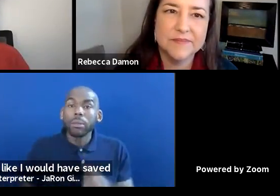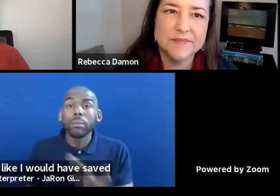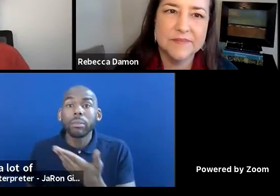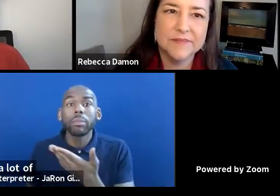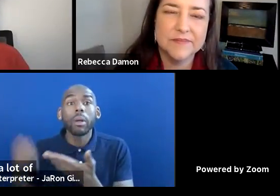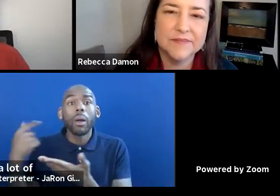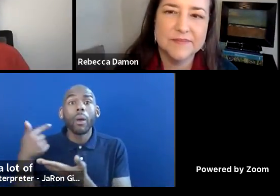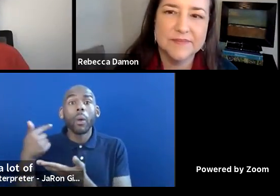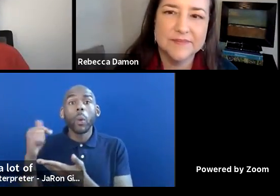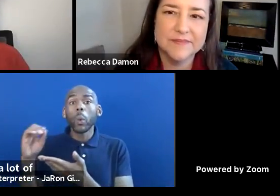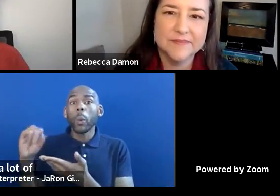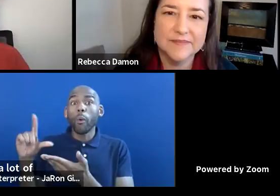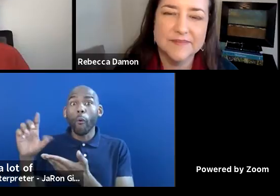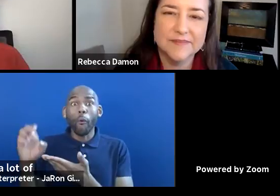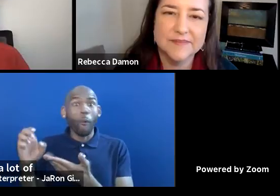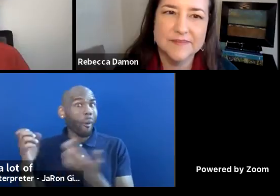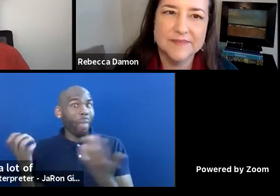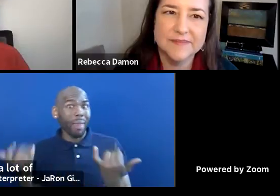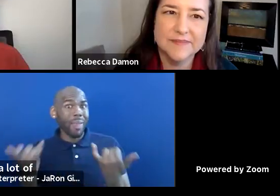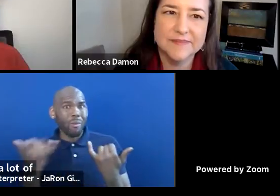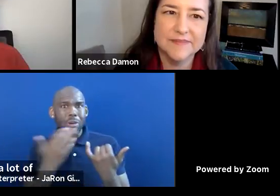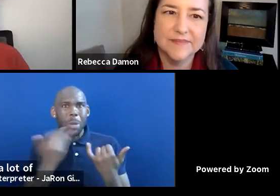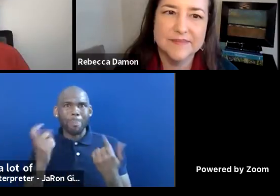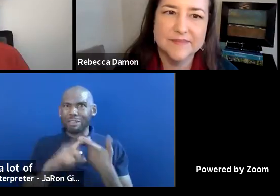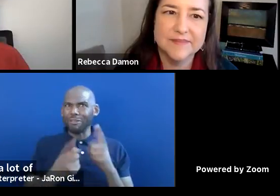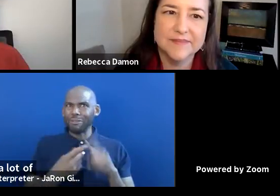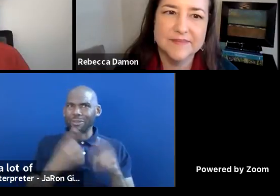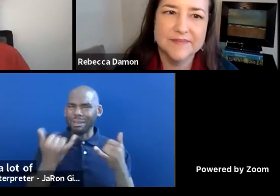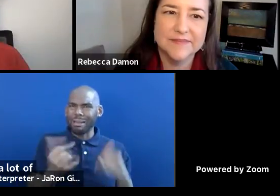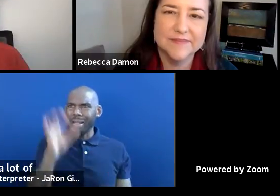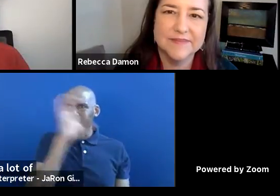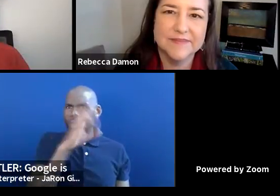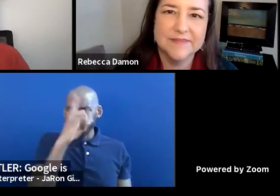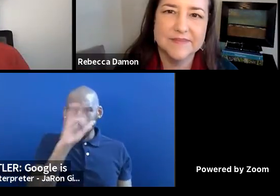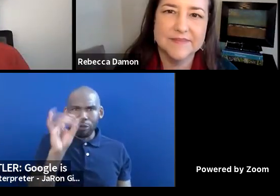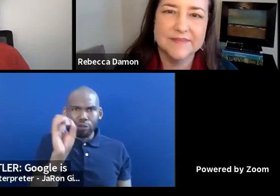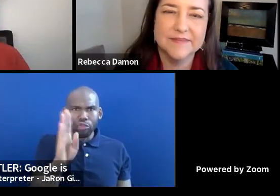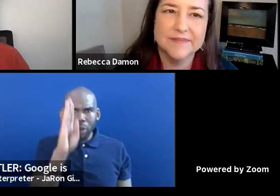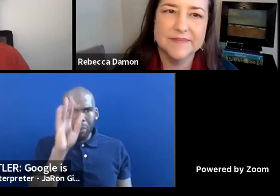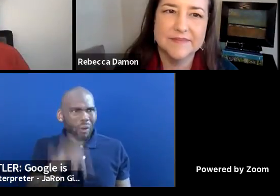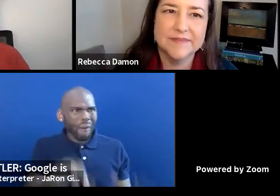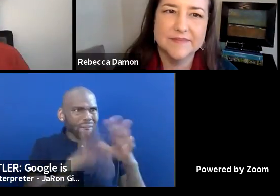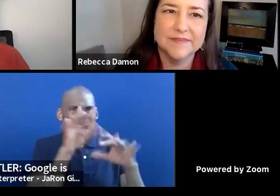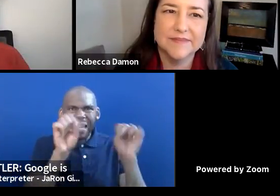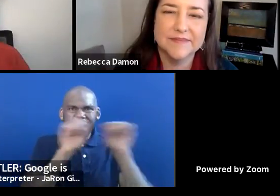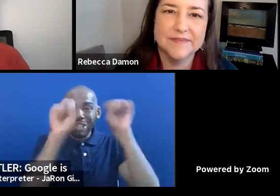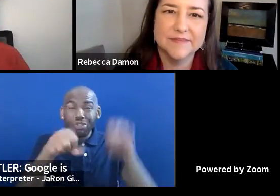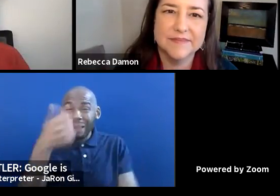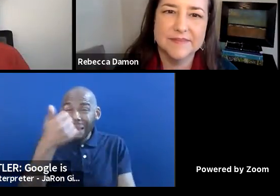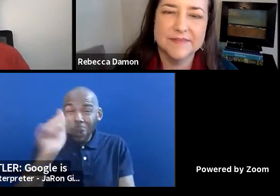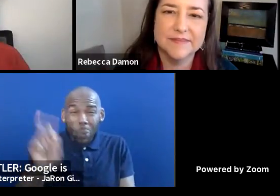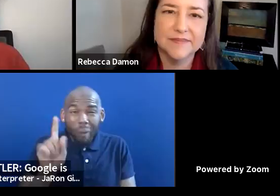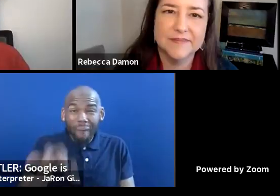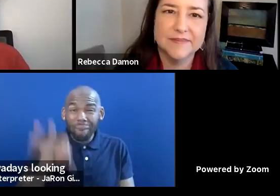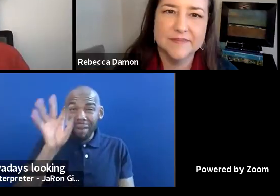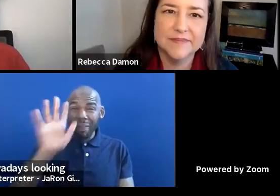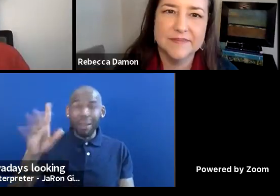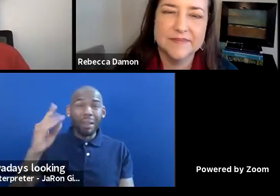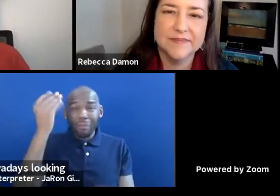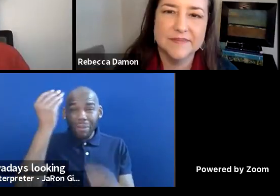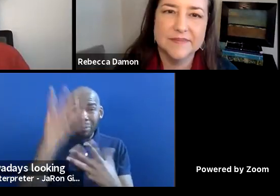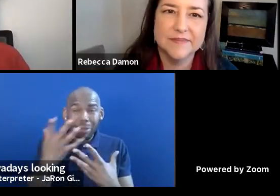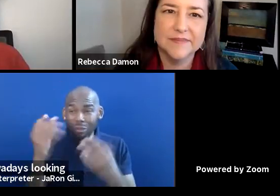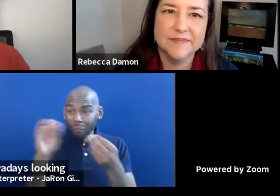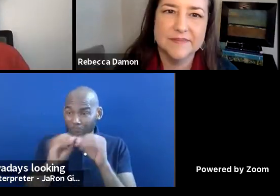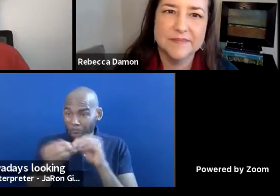is your best friend nowadays looking for a job. You can Google a station anywhere and find out information. You can get their phone number. You can call